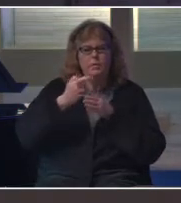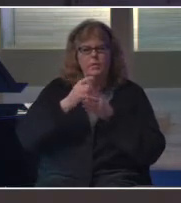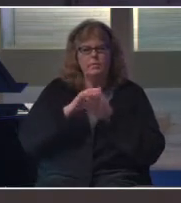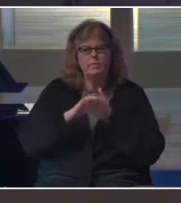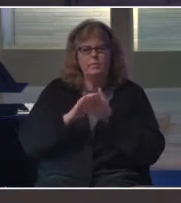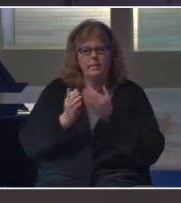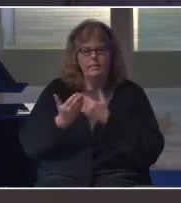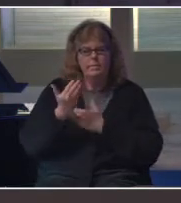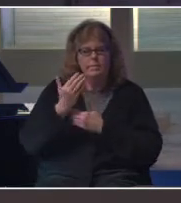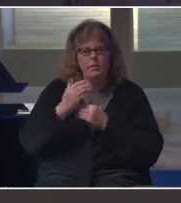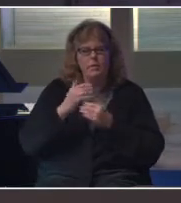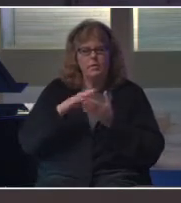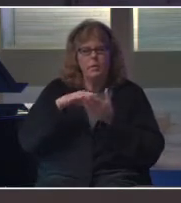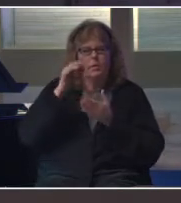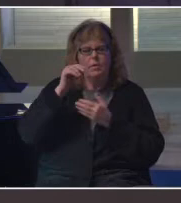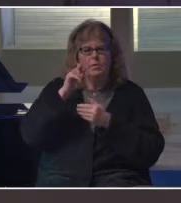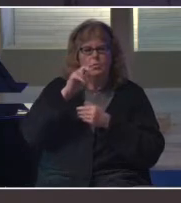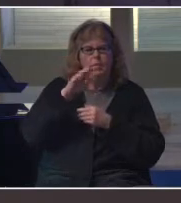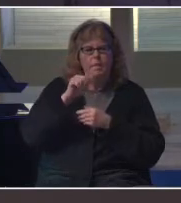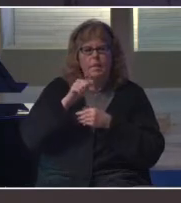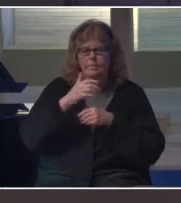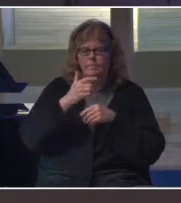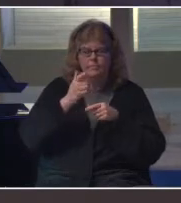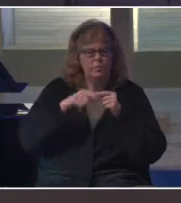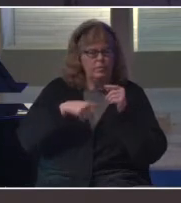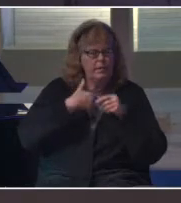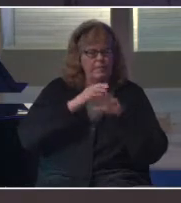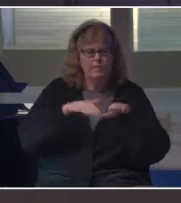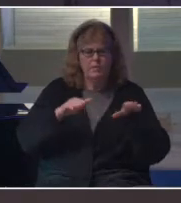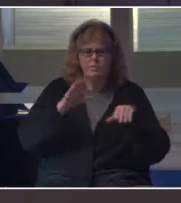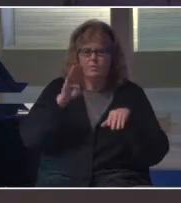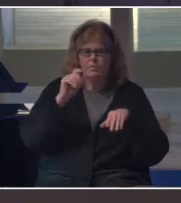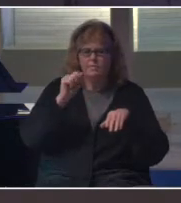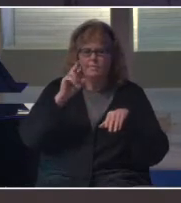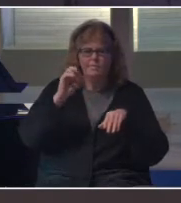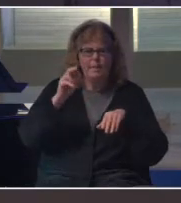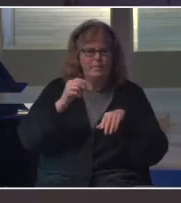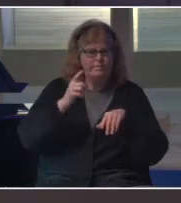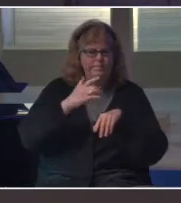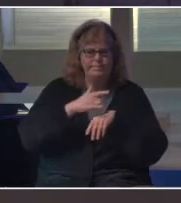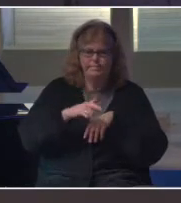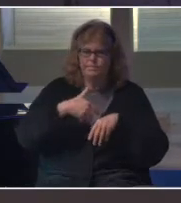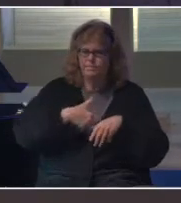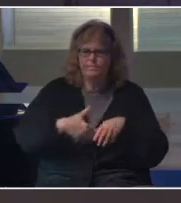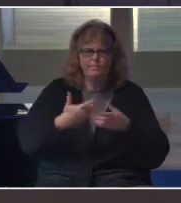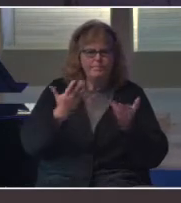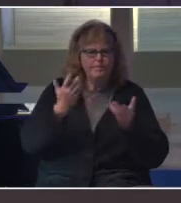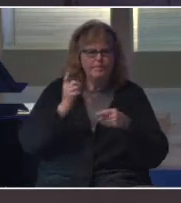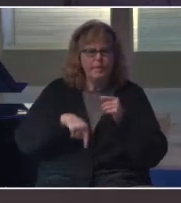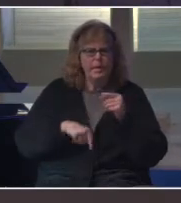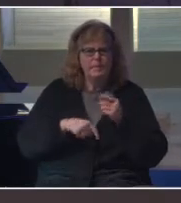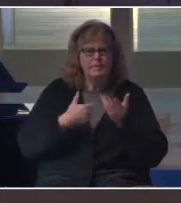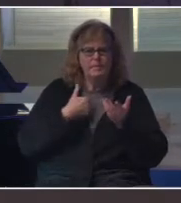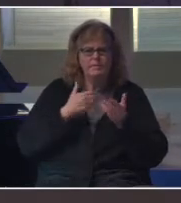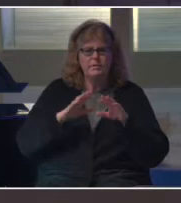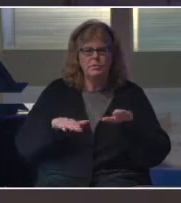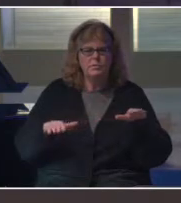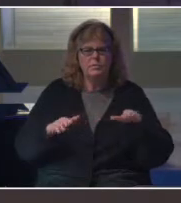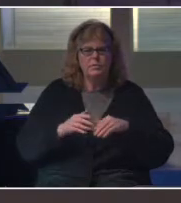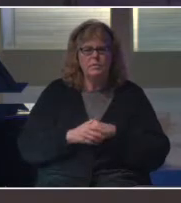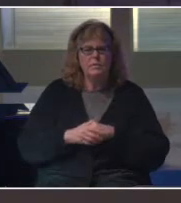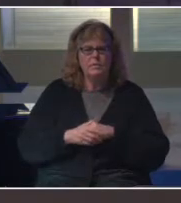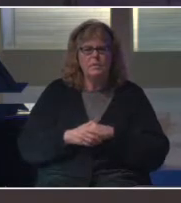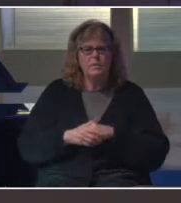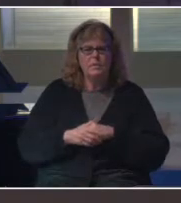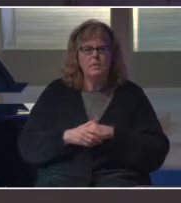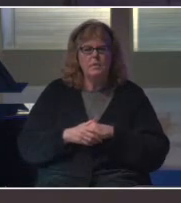this morning, we learn Rebekah was barren, unable to conceive, and could not have children.